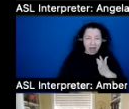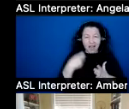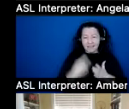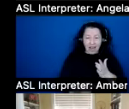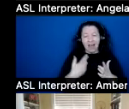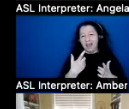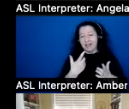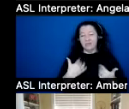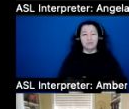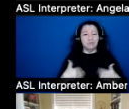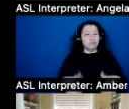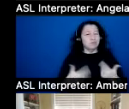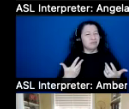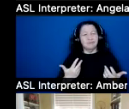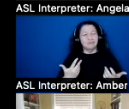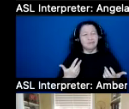like,